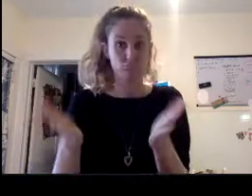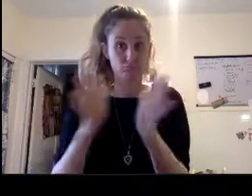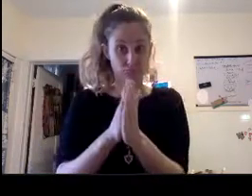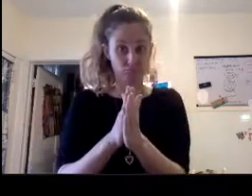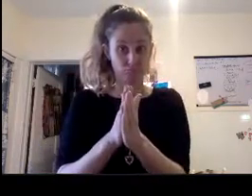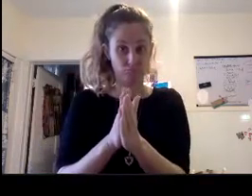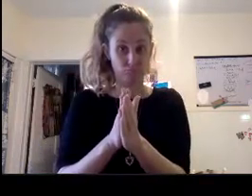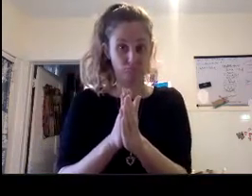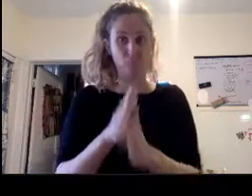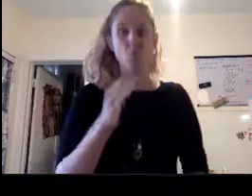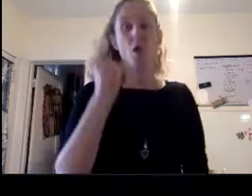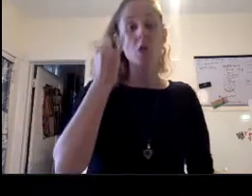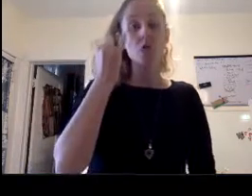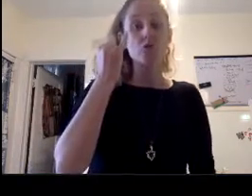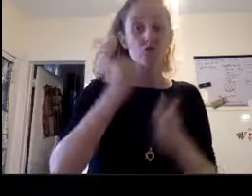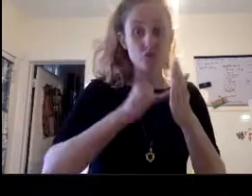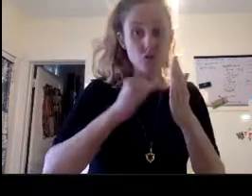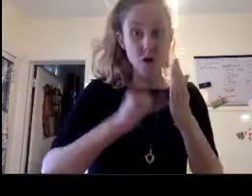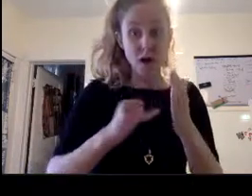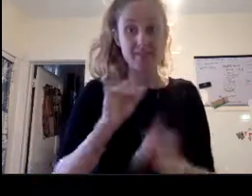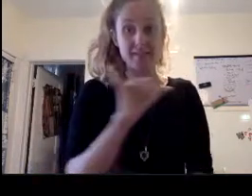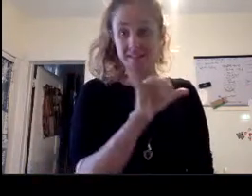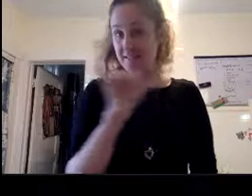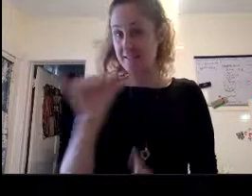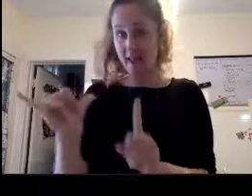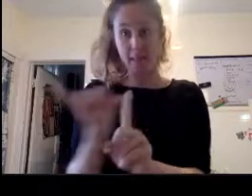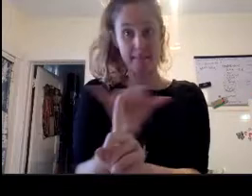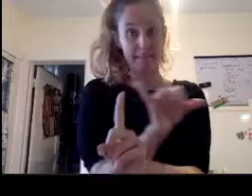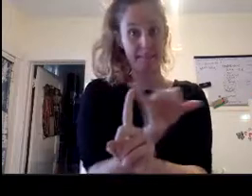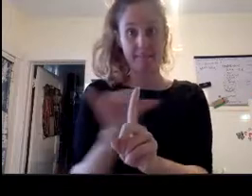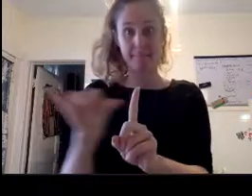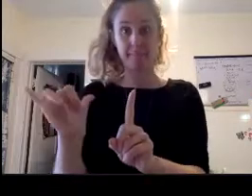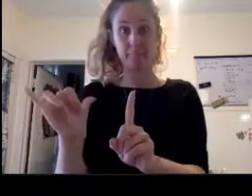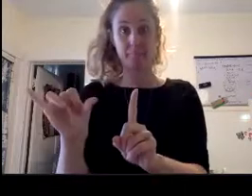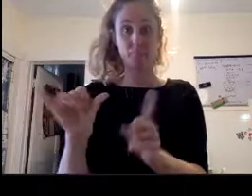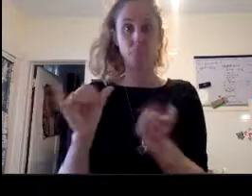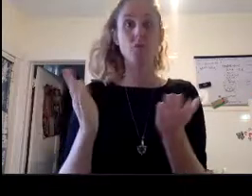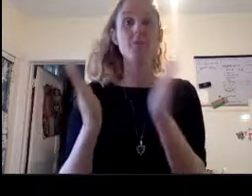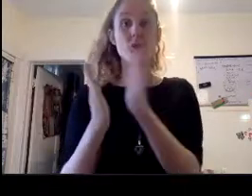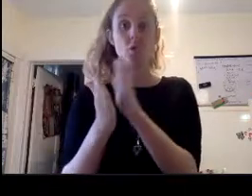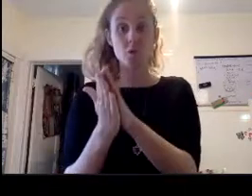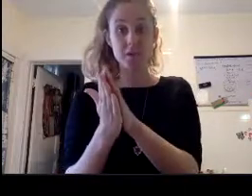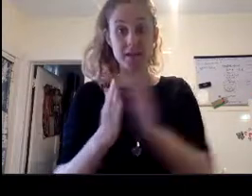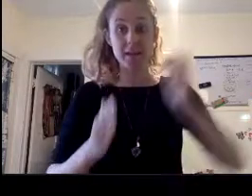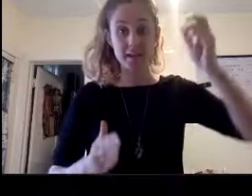on one side and the other. I folded my little crawling creature in half and I flip it